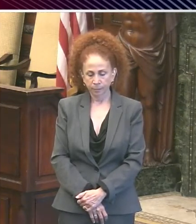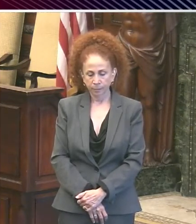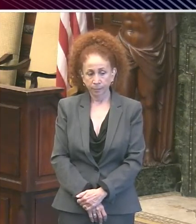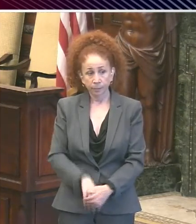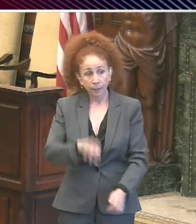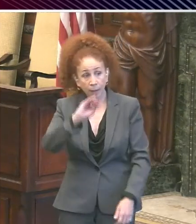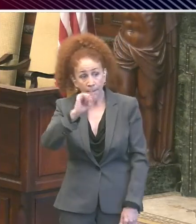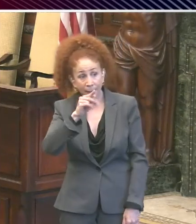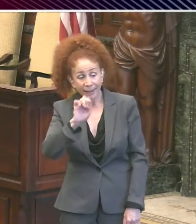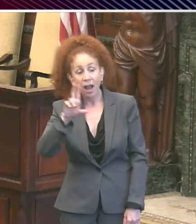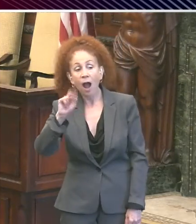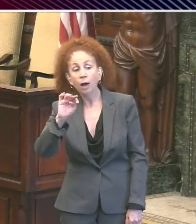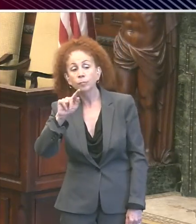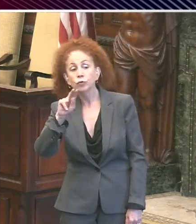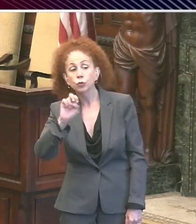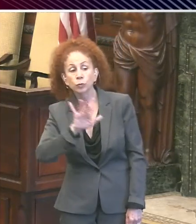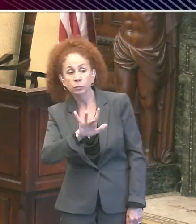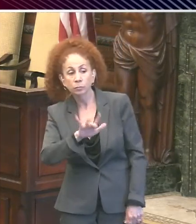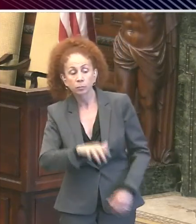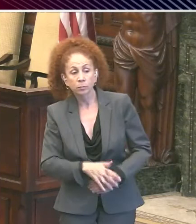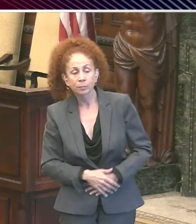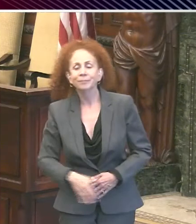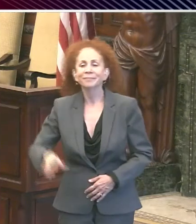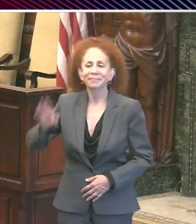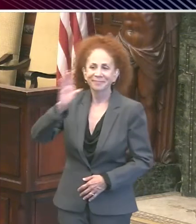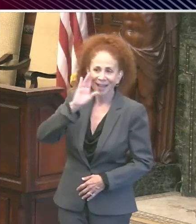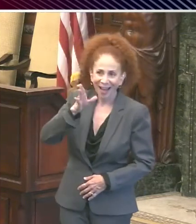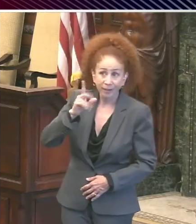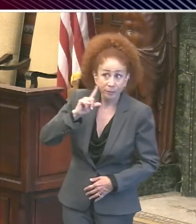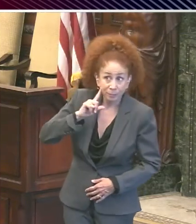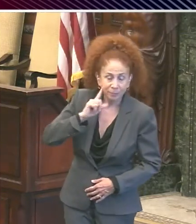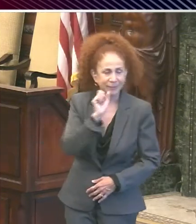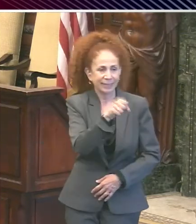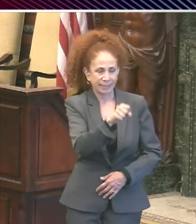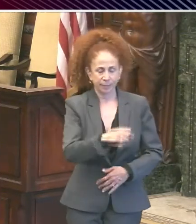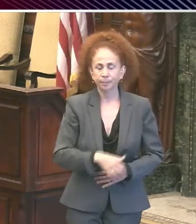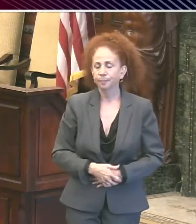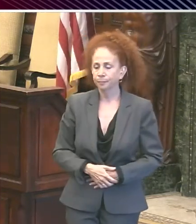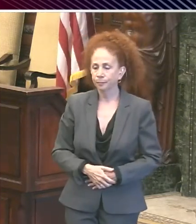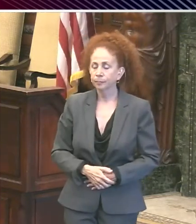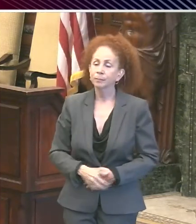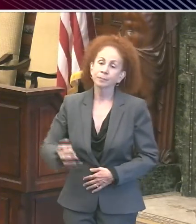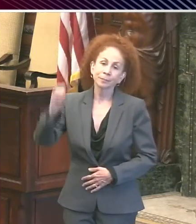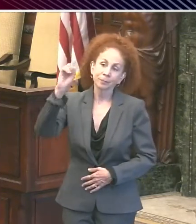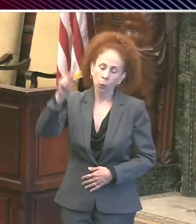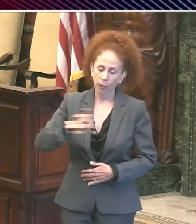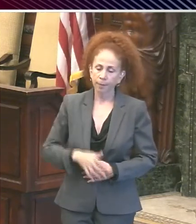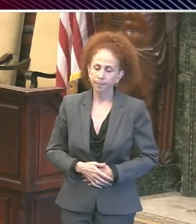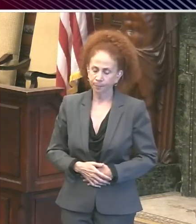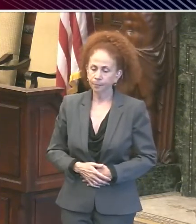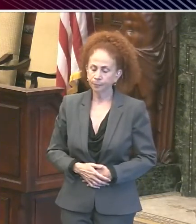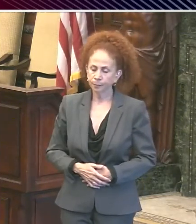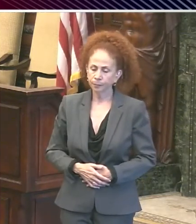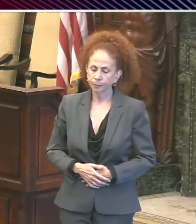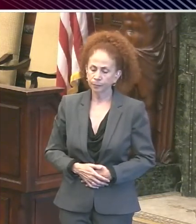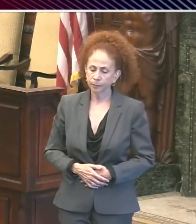Maggie, you just need to unmute there. Hi, there you go. Can you hear me? Yes, there you go. Okay. This is.